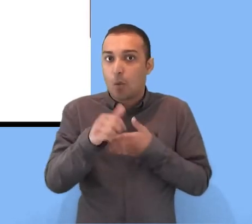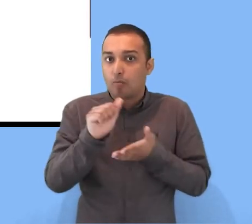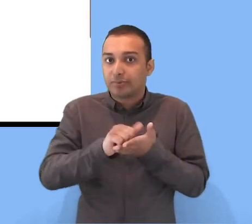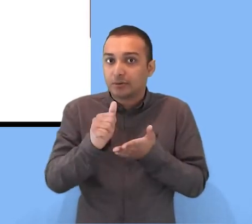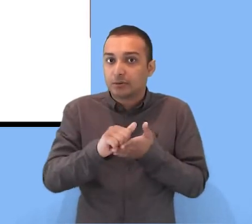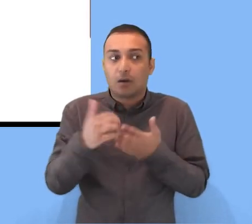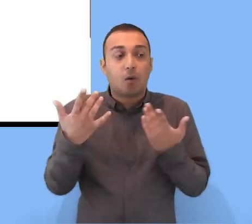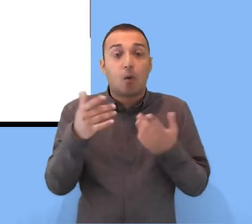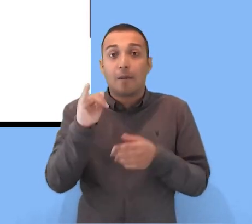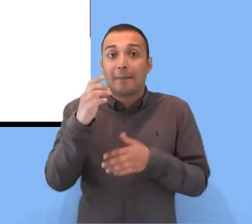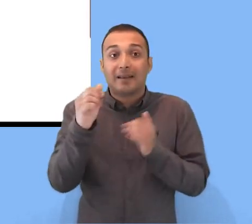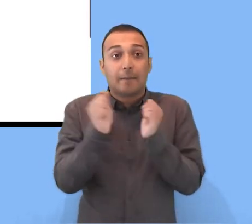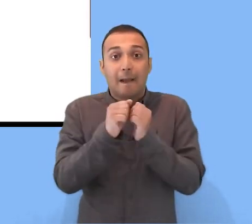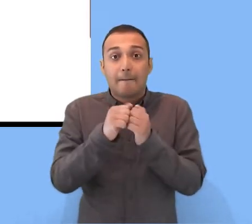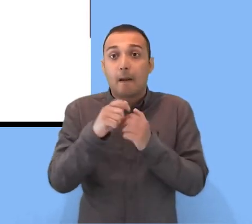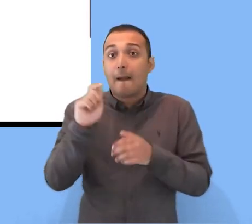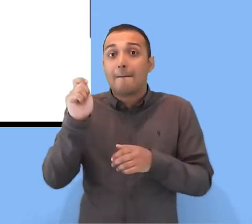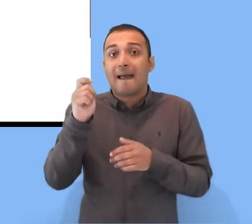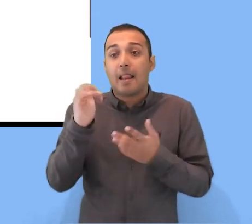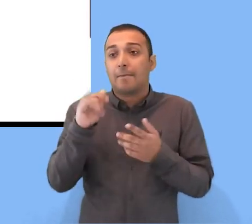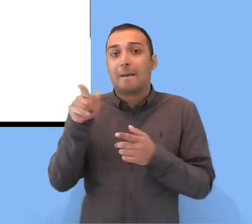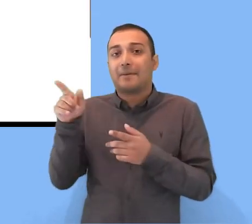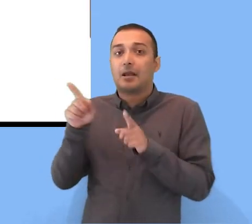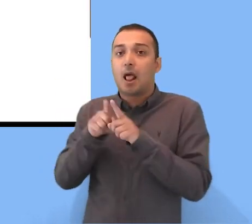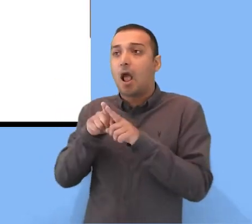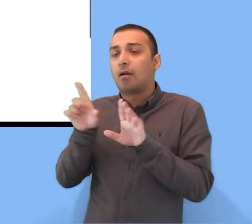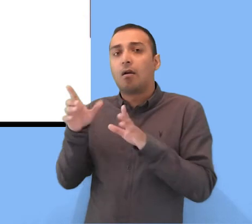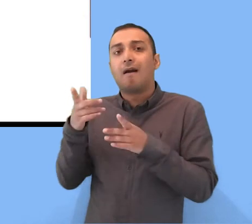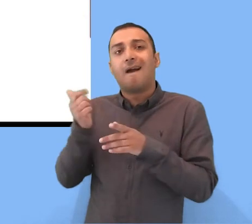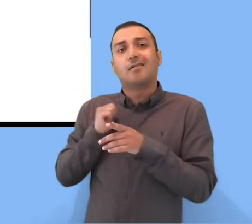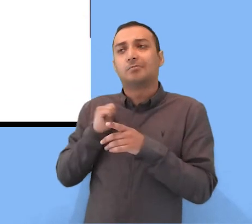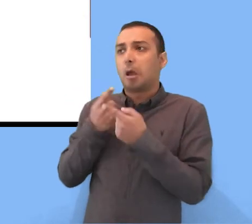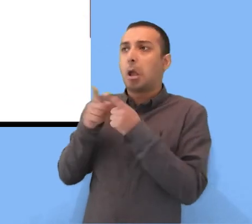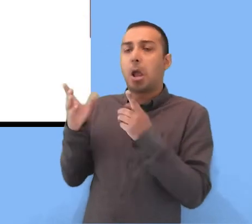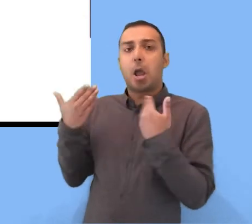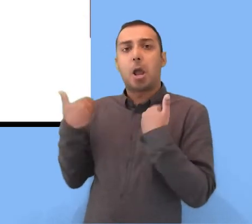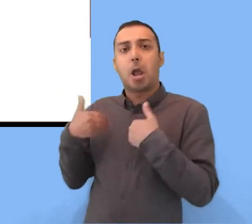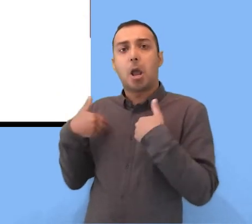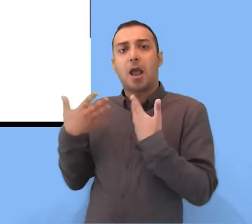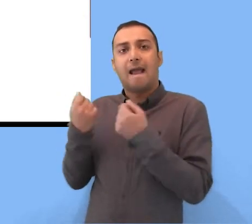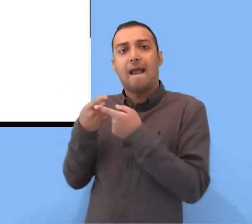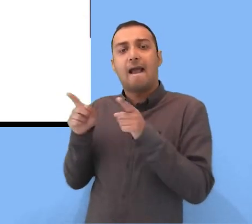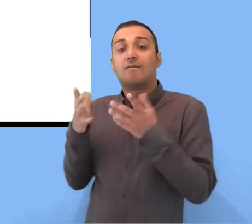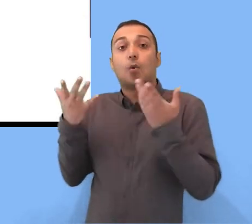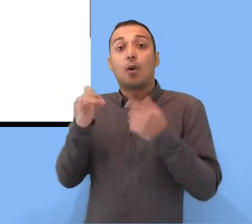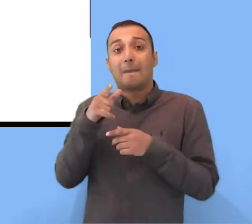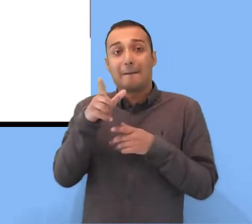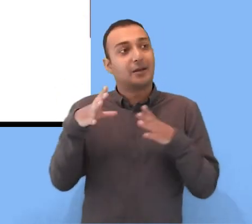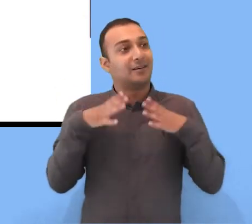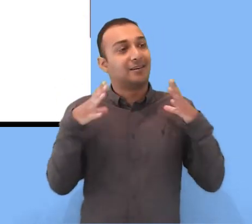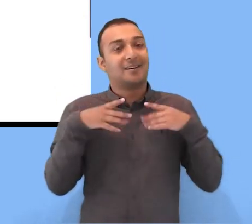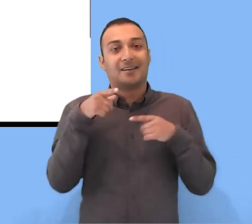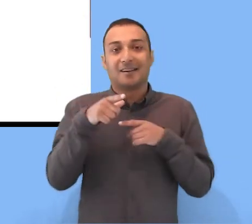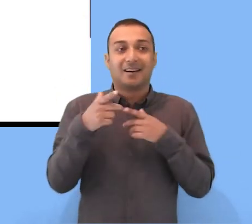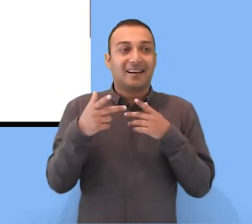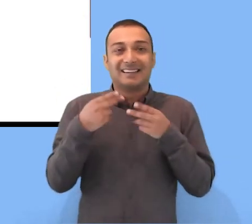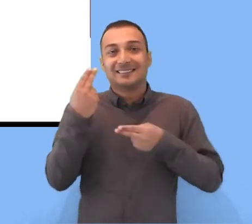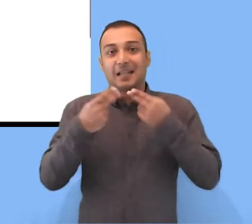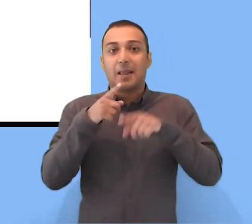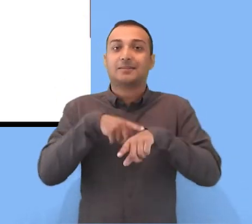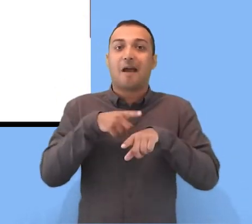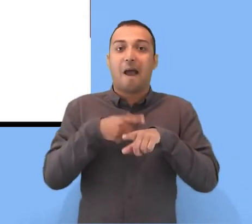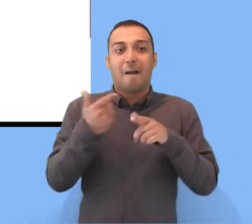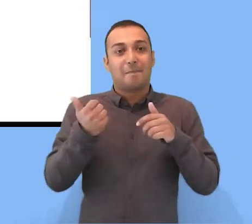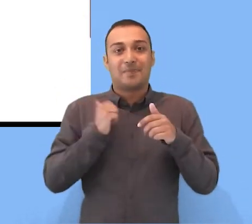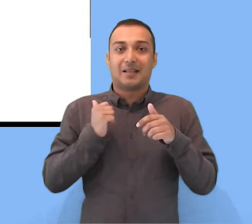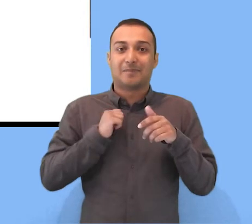be sort of set up with a middle-class mindset of do this over dinner time whilst you're all sitting down at the dinner table together, and that might not speak